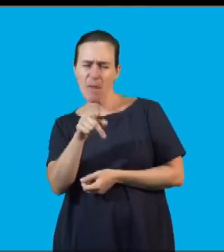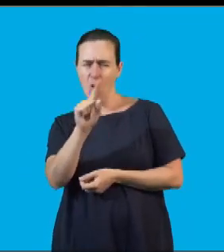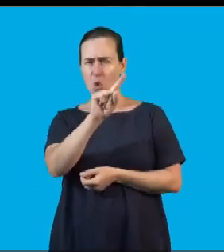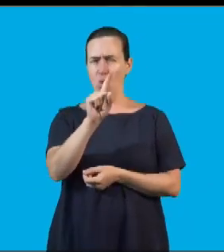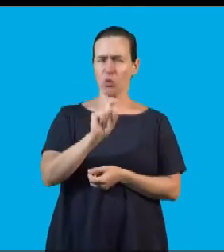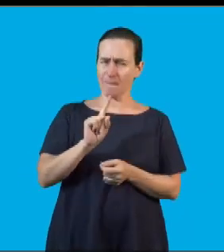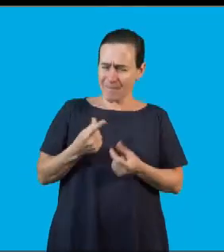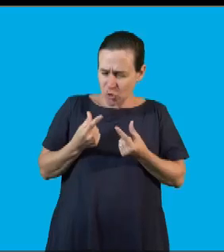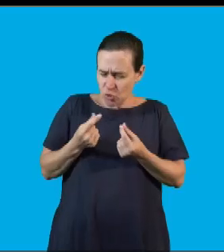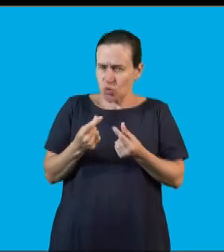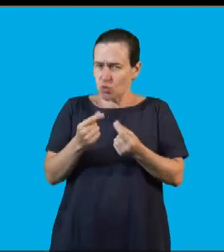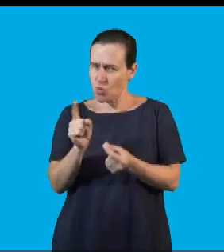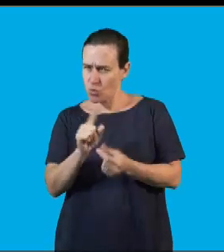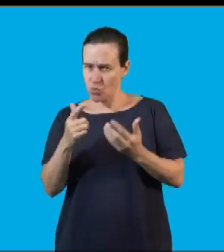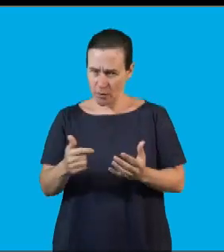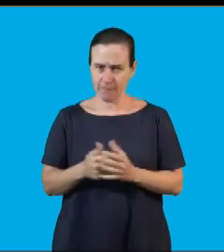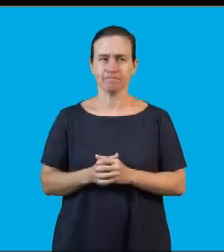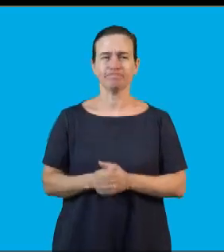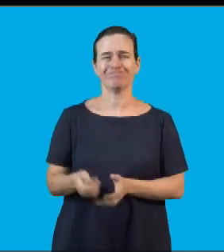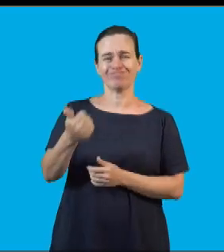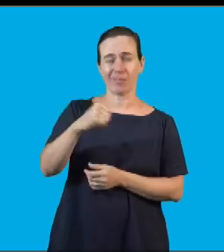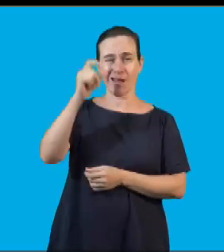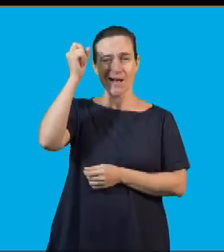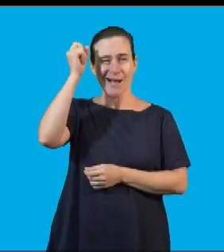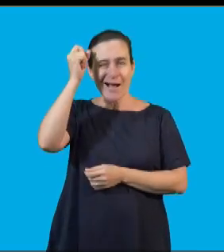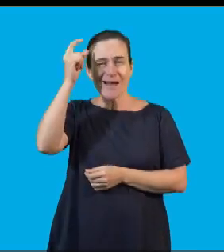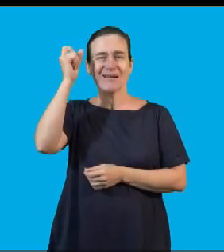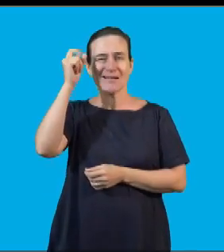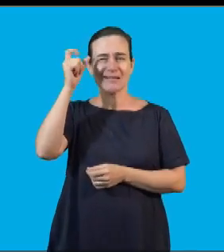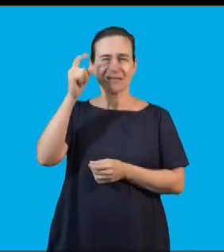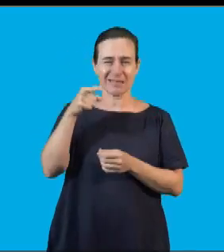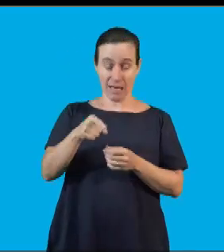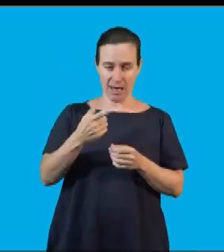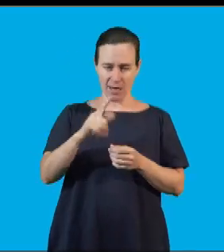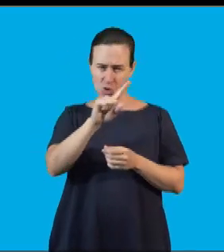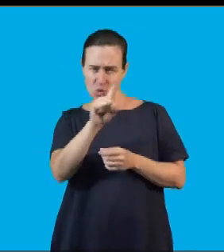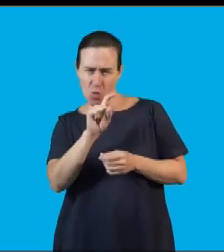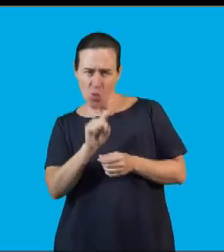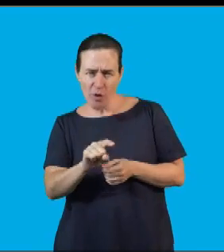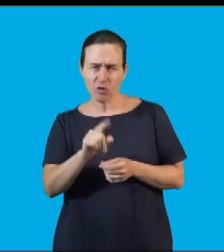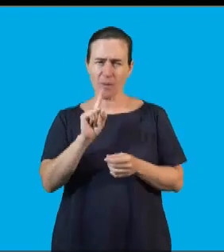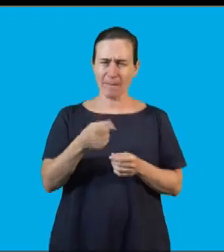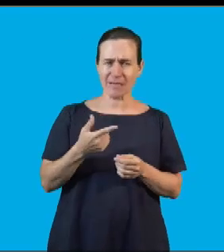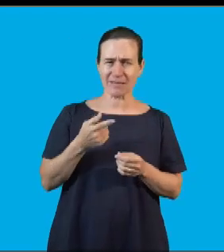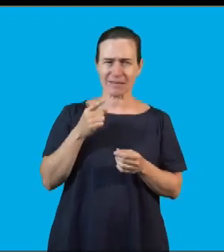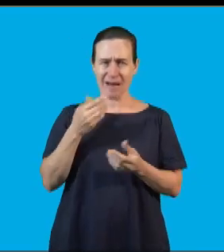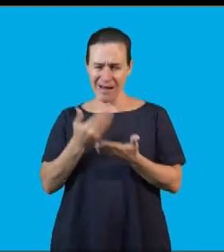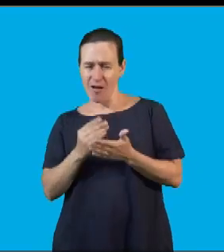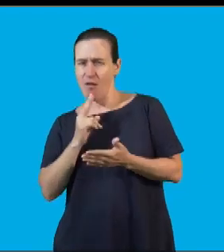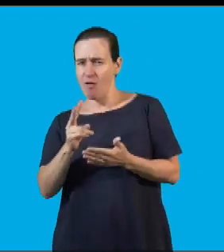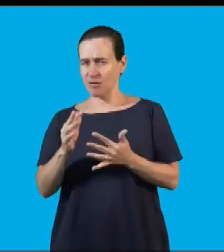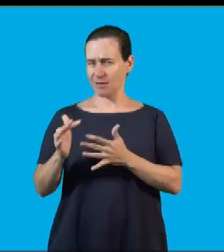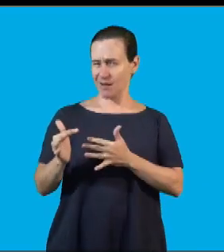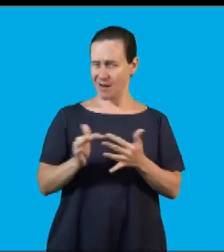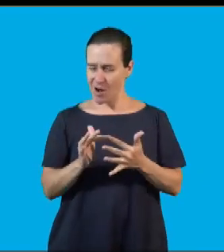of questioning and the requirements of each of those, understanding the scaffolding of questions and using a